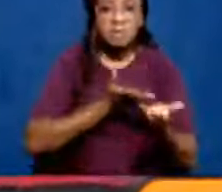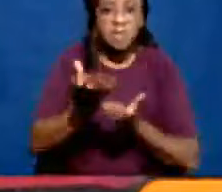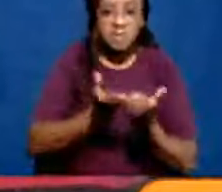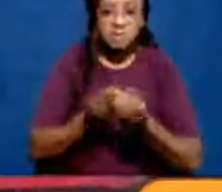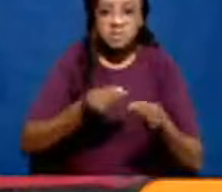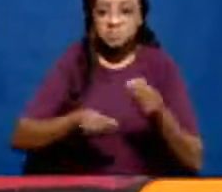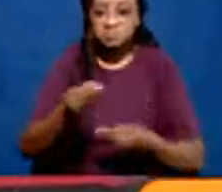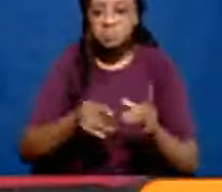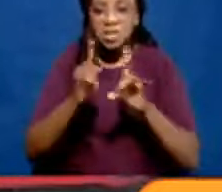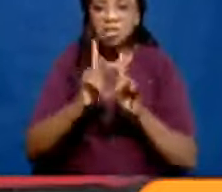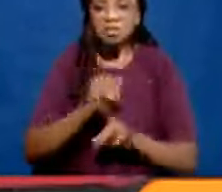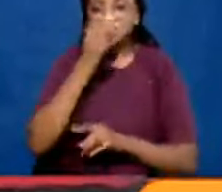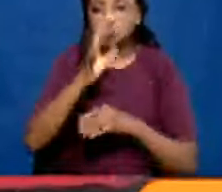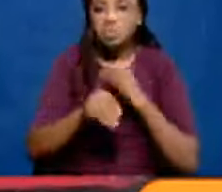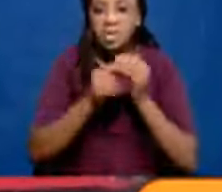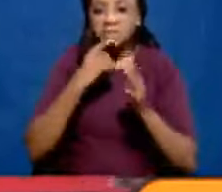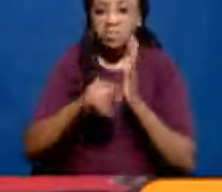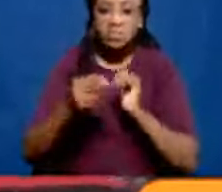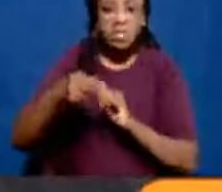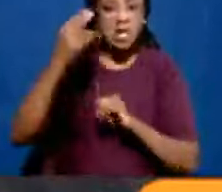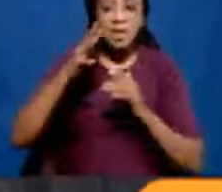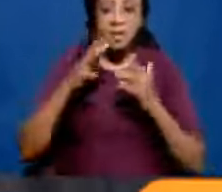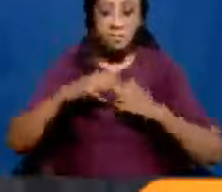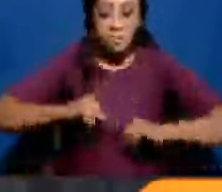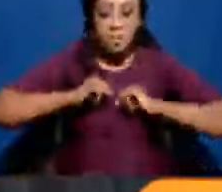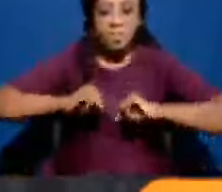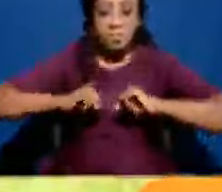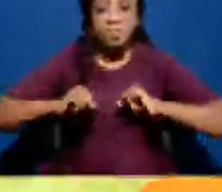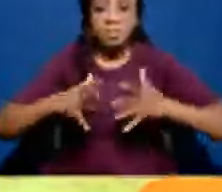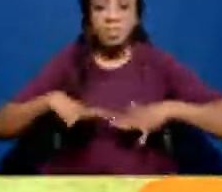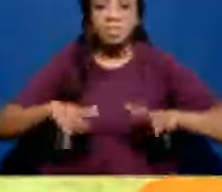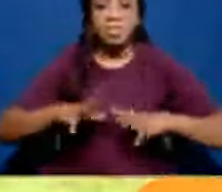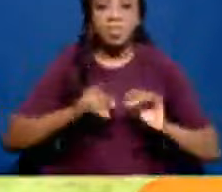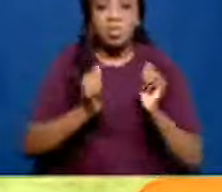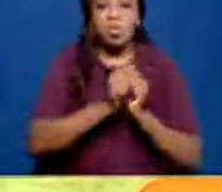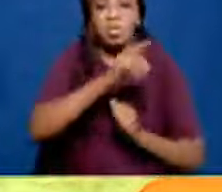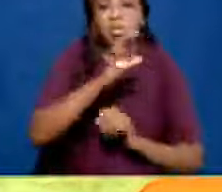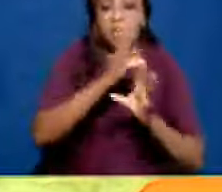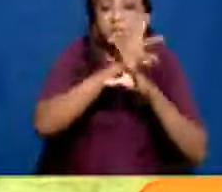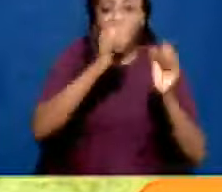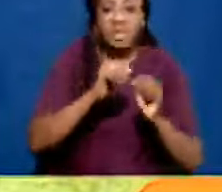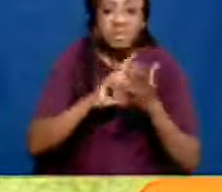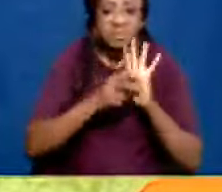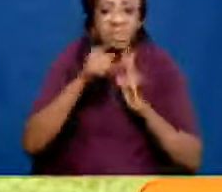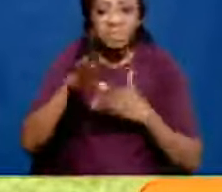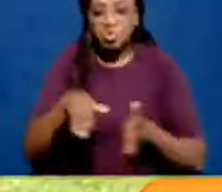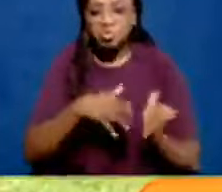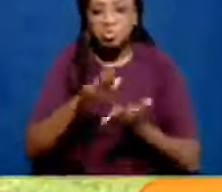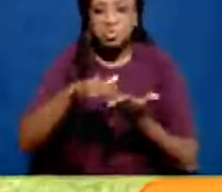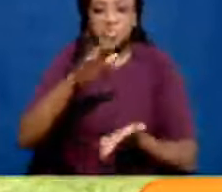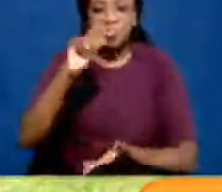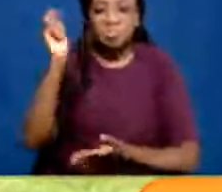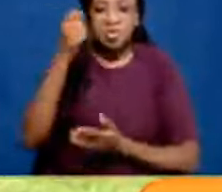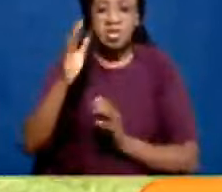investment. Ruto says he invited the high-powered delegation accompanying the president to invest in the numerous opportunities that